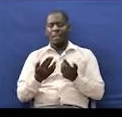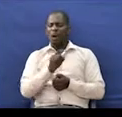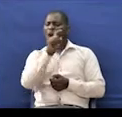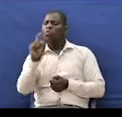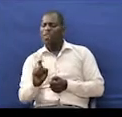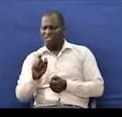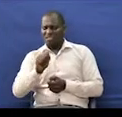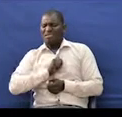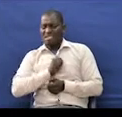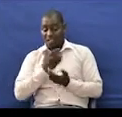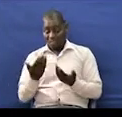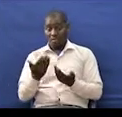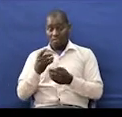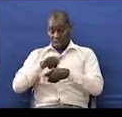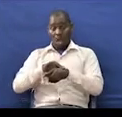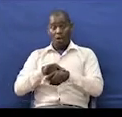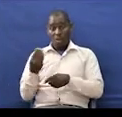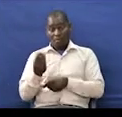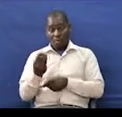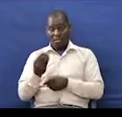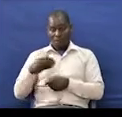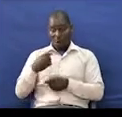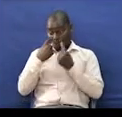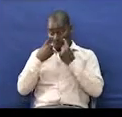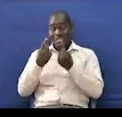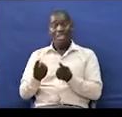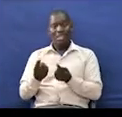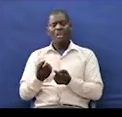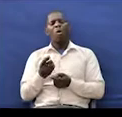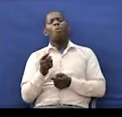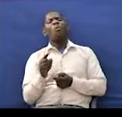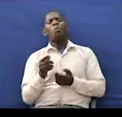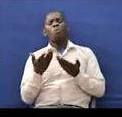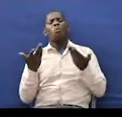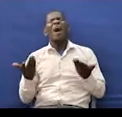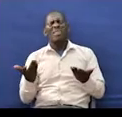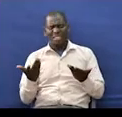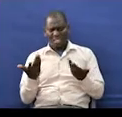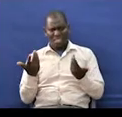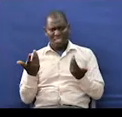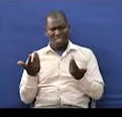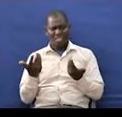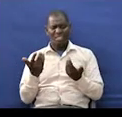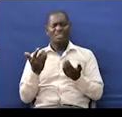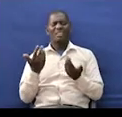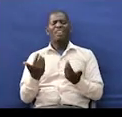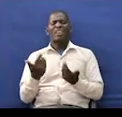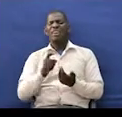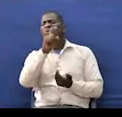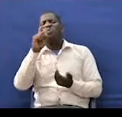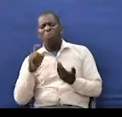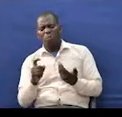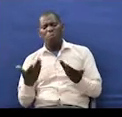this moment of force we have seen, what are the things it depends? So let us